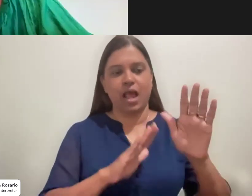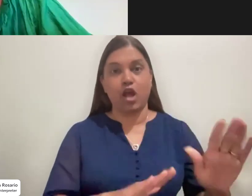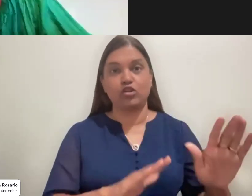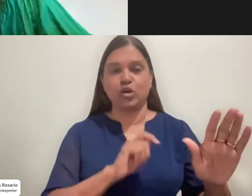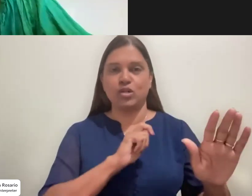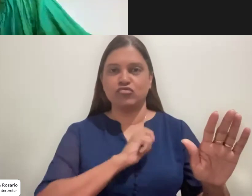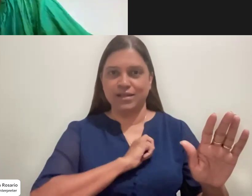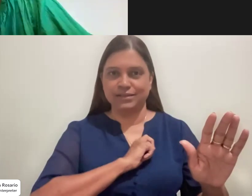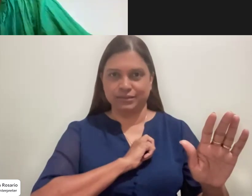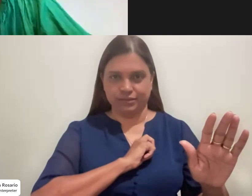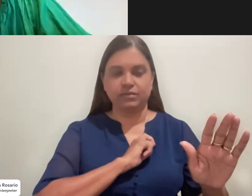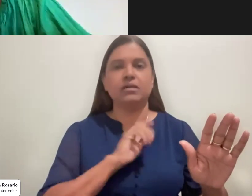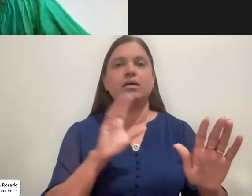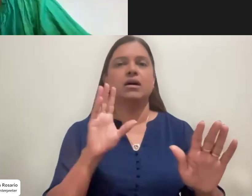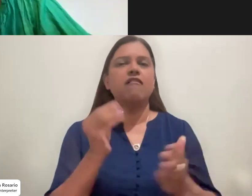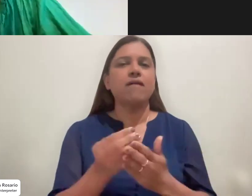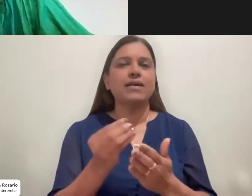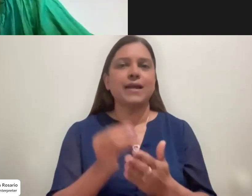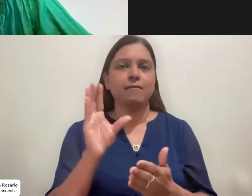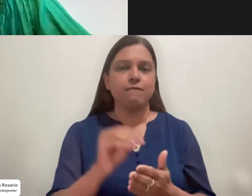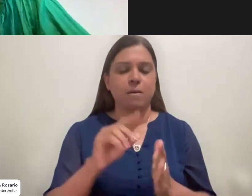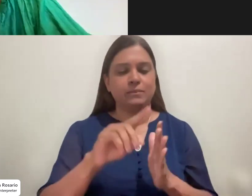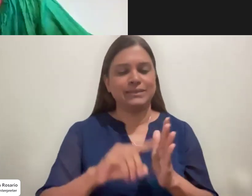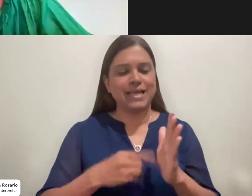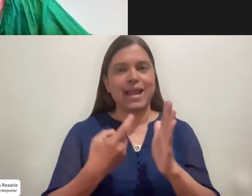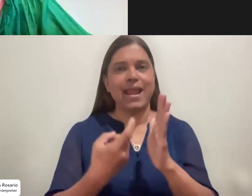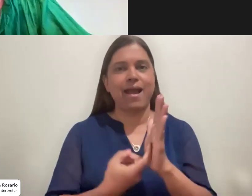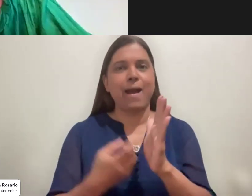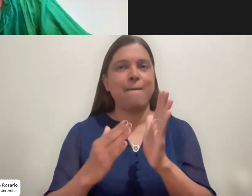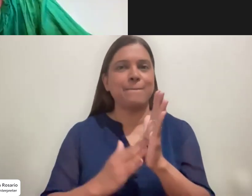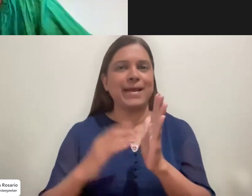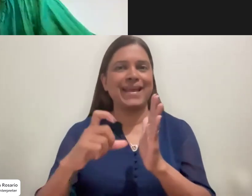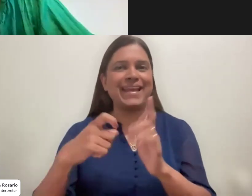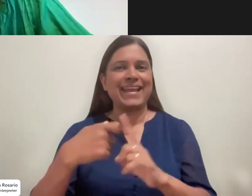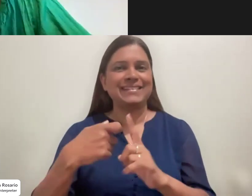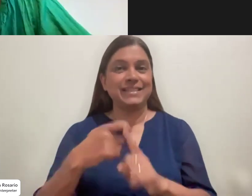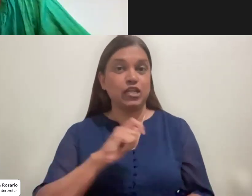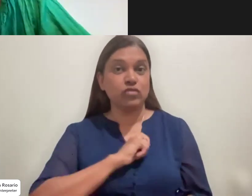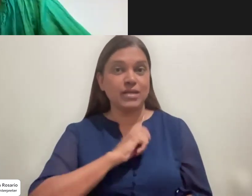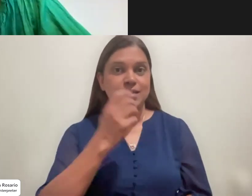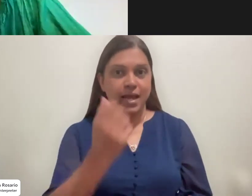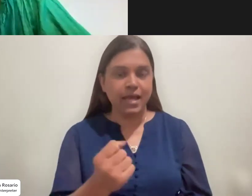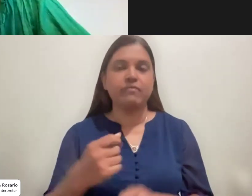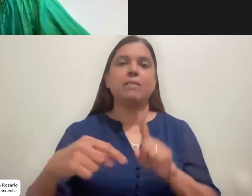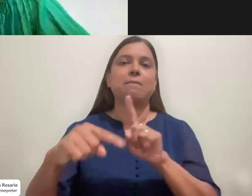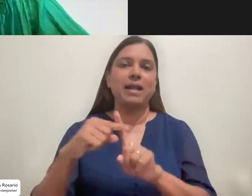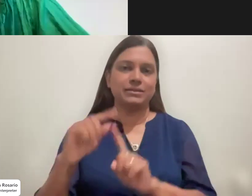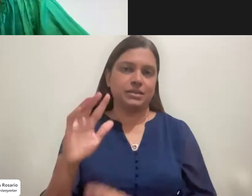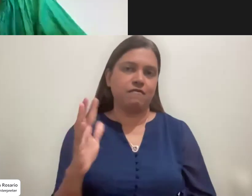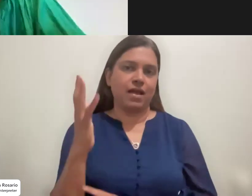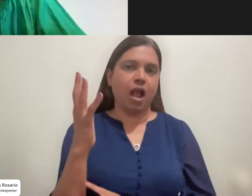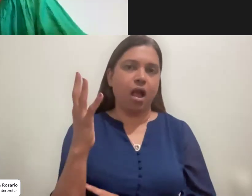funding from J.R. Mackenzie Trust and support from Whaikaha, Ministry of Disabled